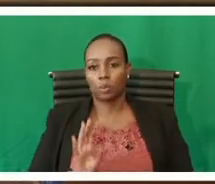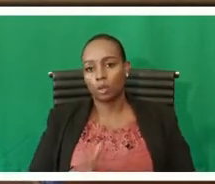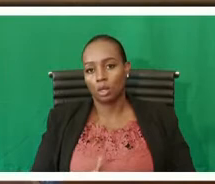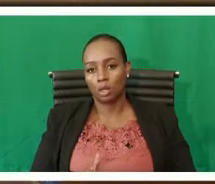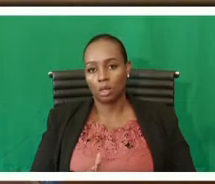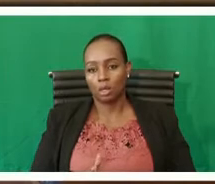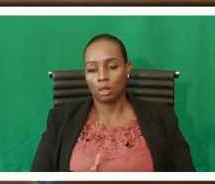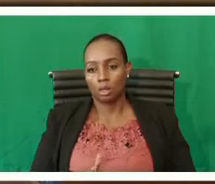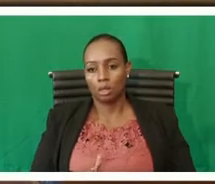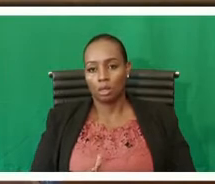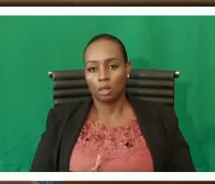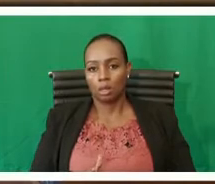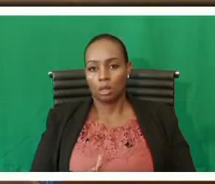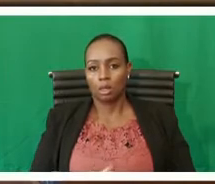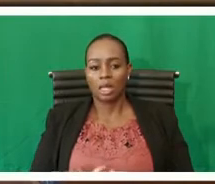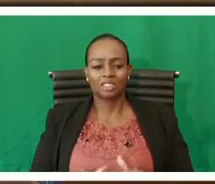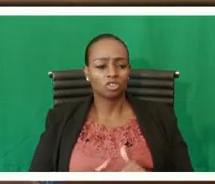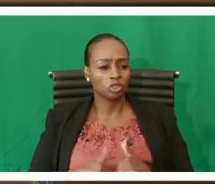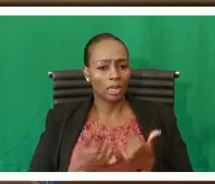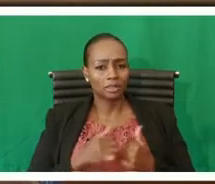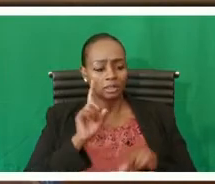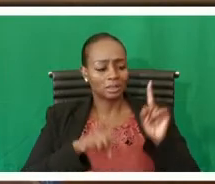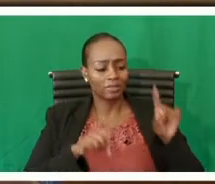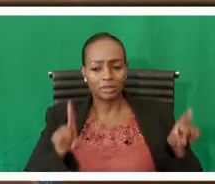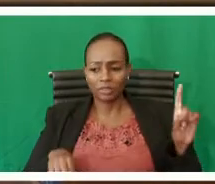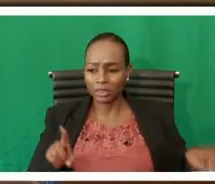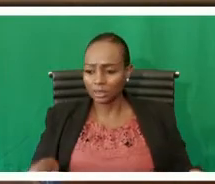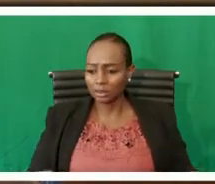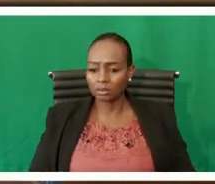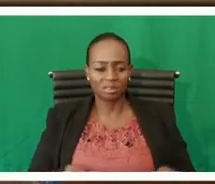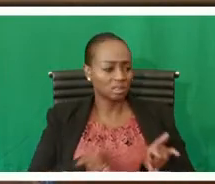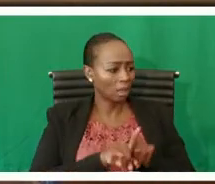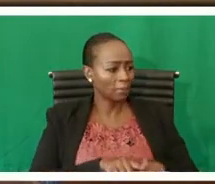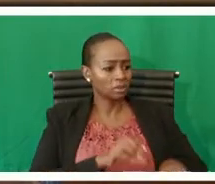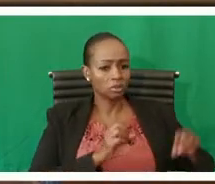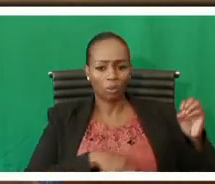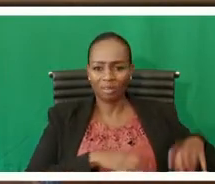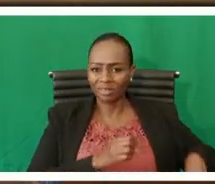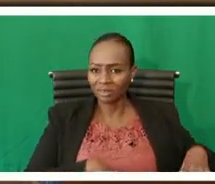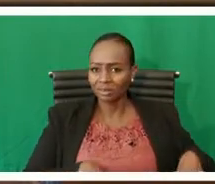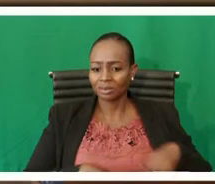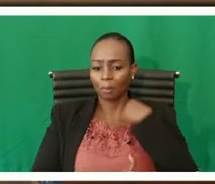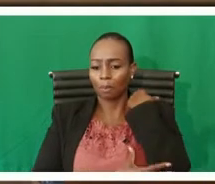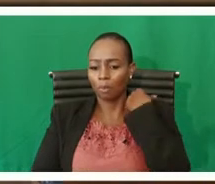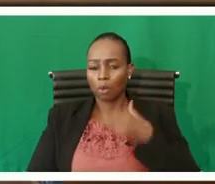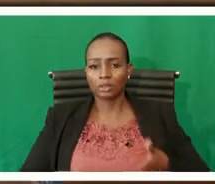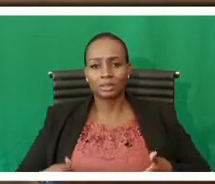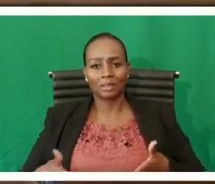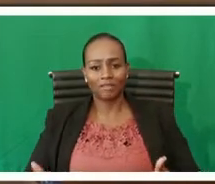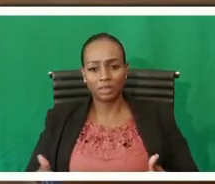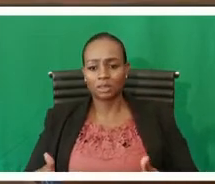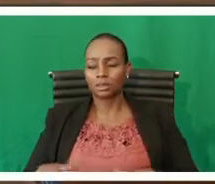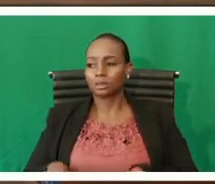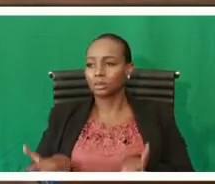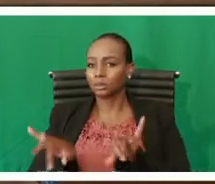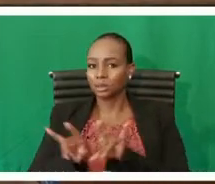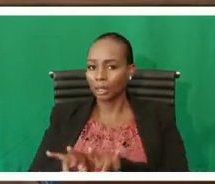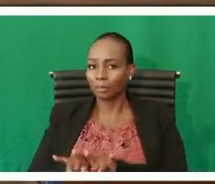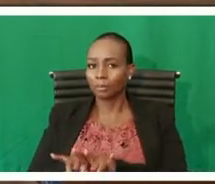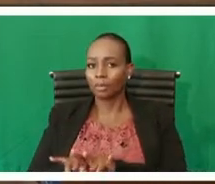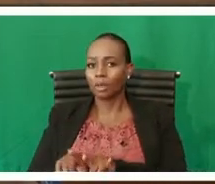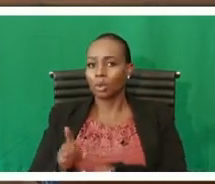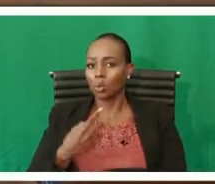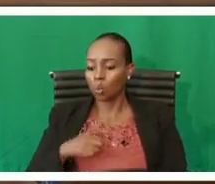Given different challenges that range from maladministration to poor service delivery they face, we have